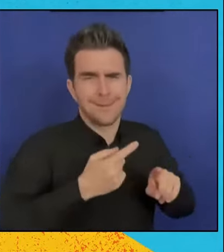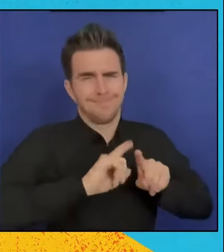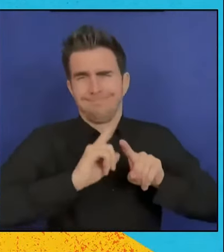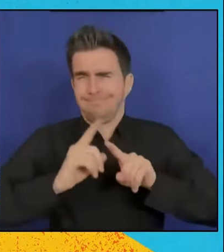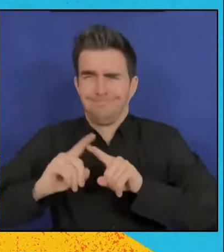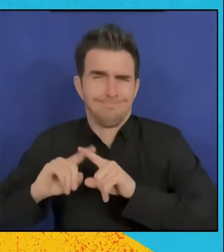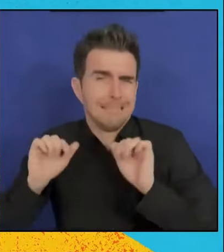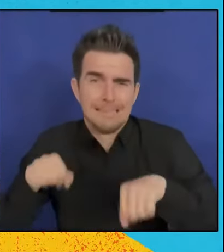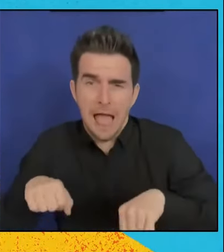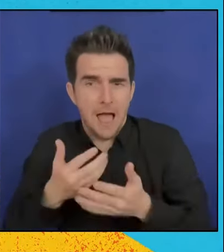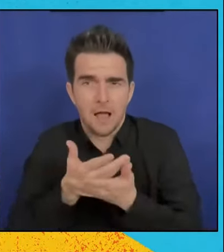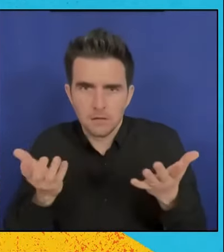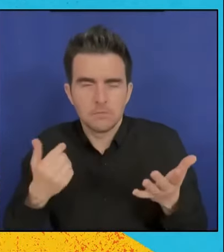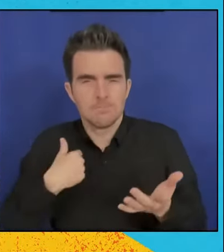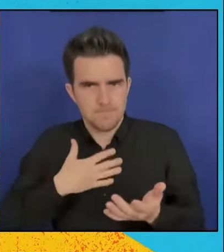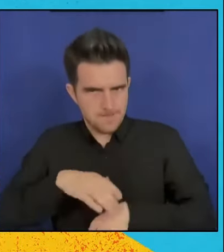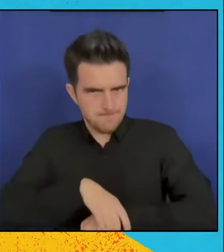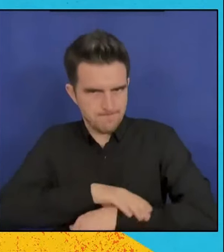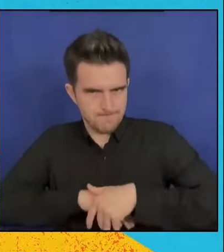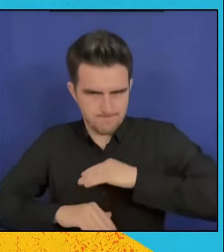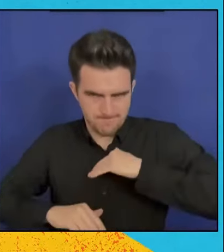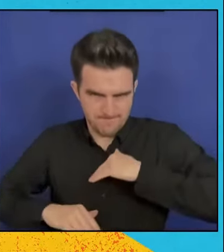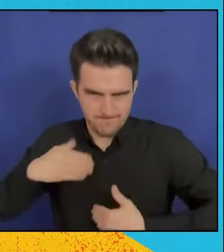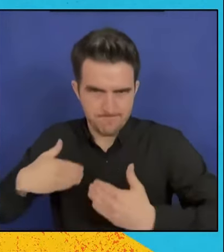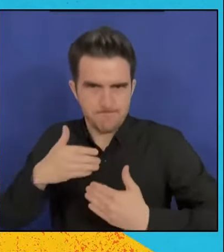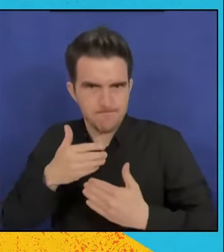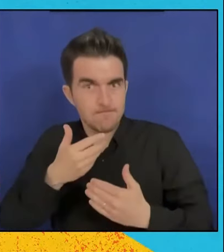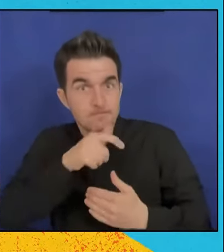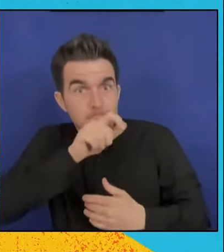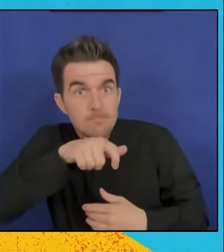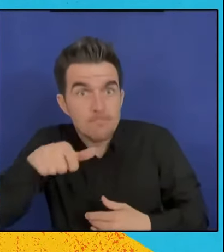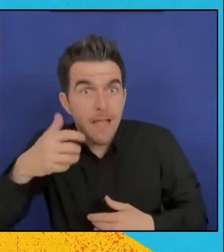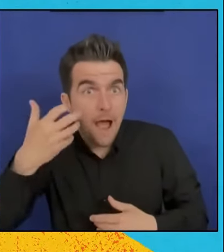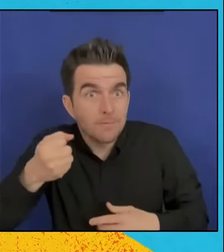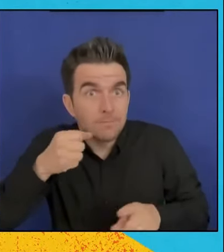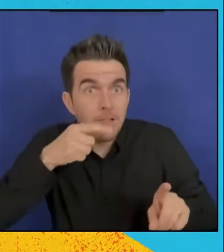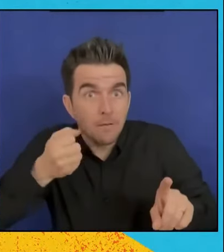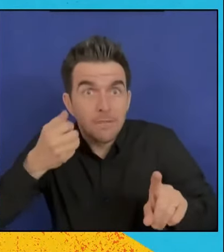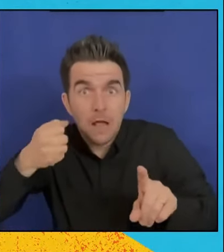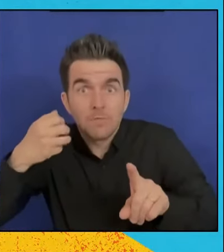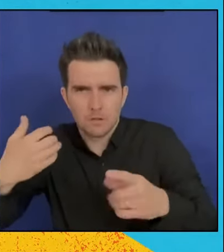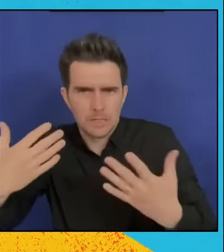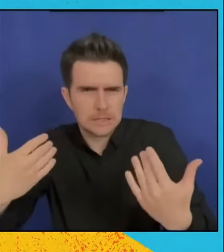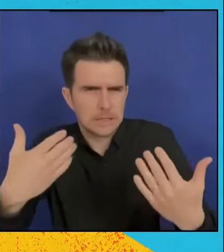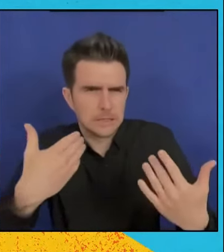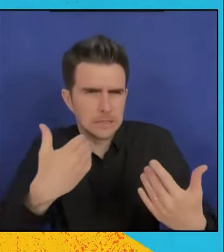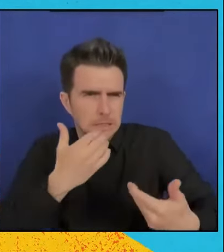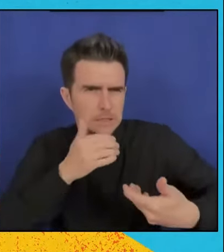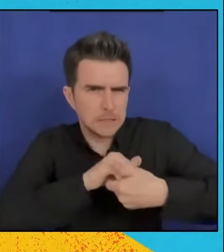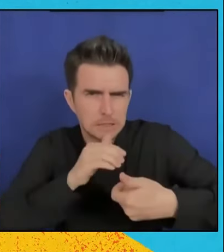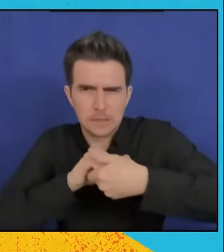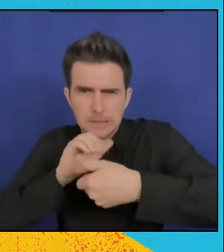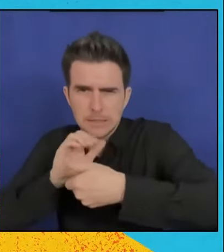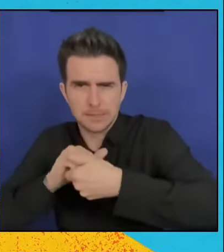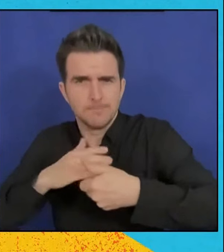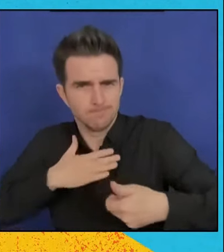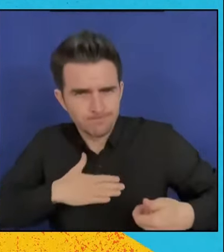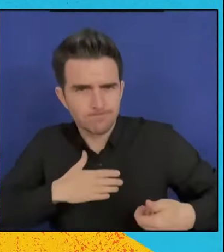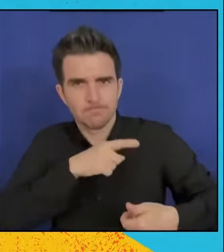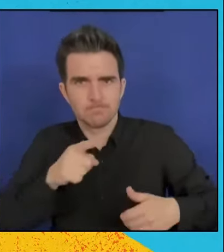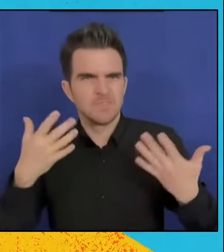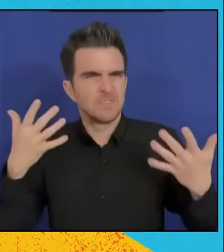then ask ourselves, what can we then do as UNDP to help a government better understand it, to rethink our own programs, to